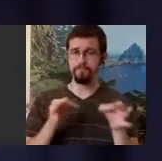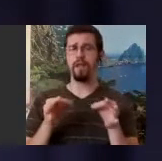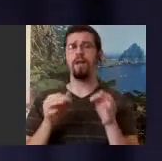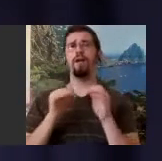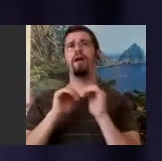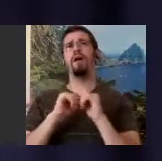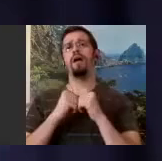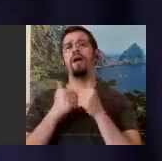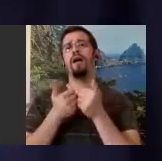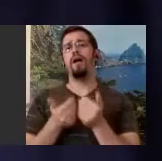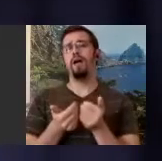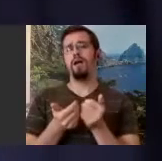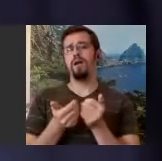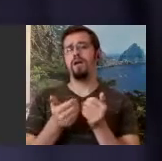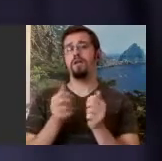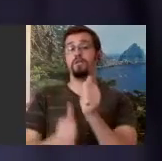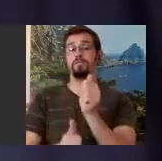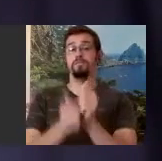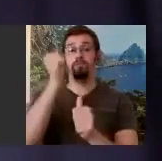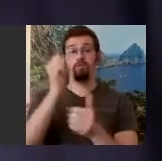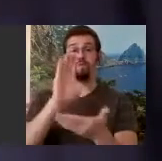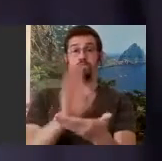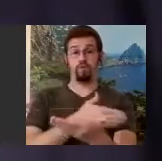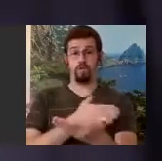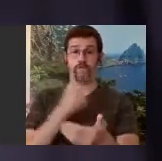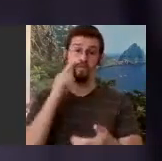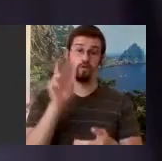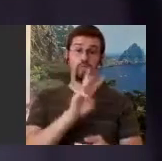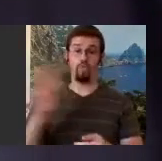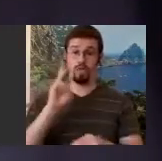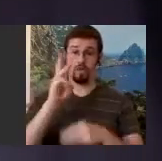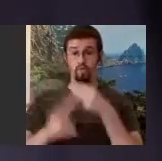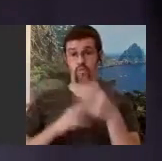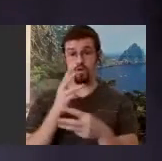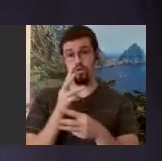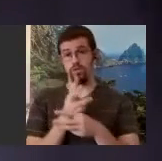how most music in the Western world is typically composed.